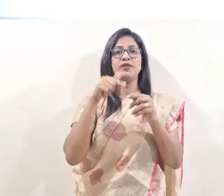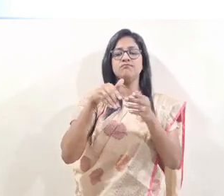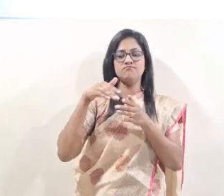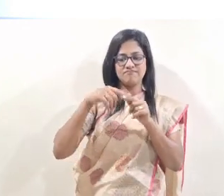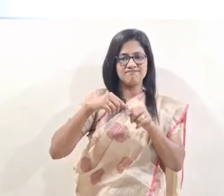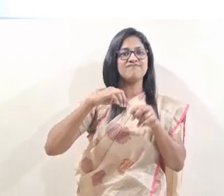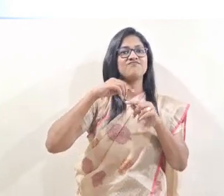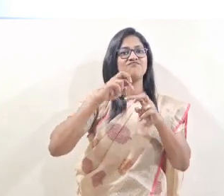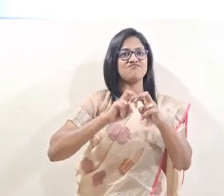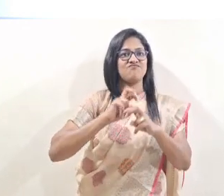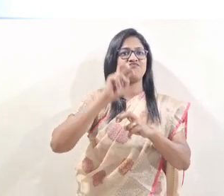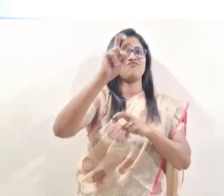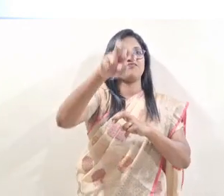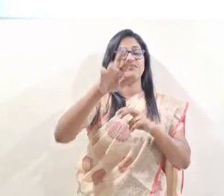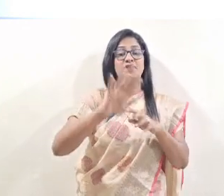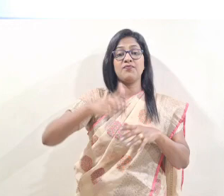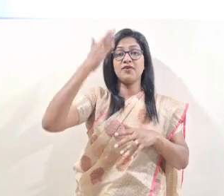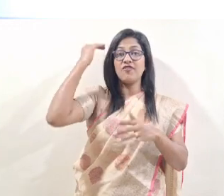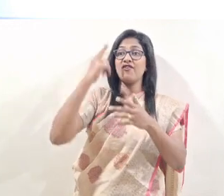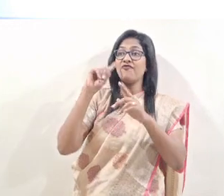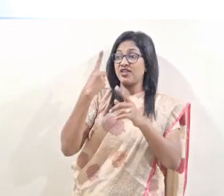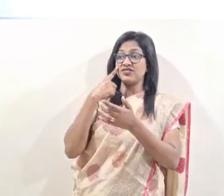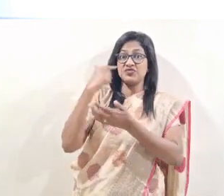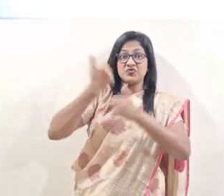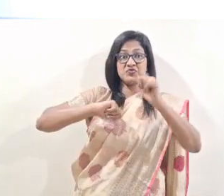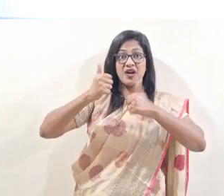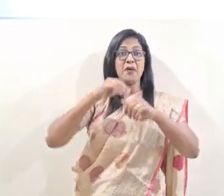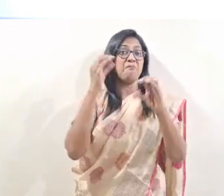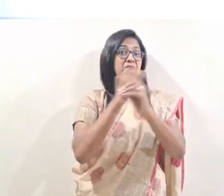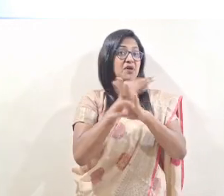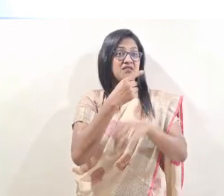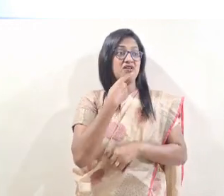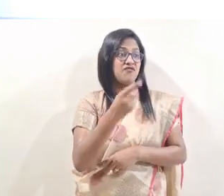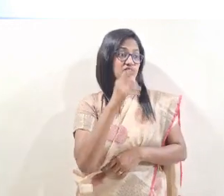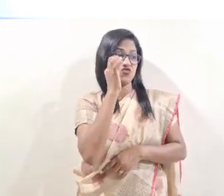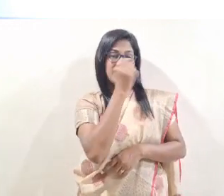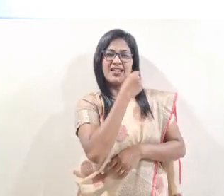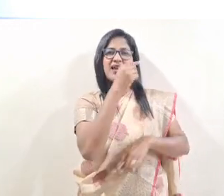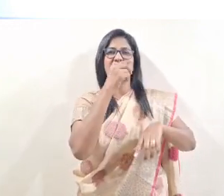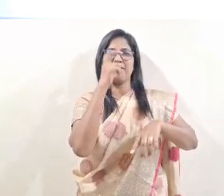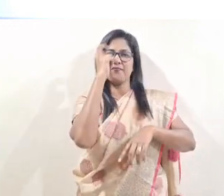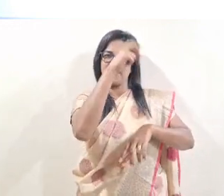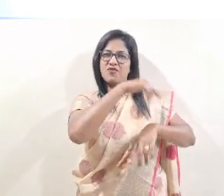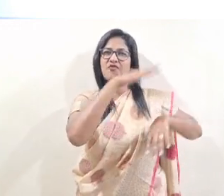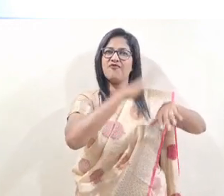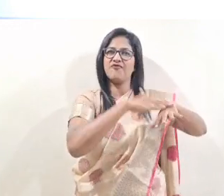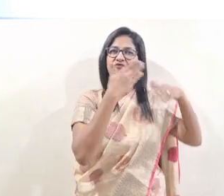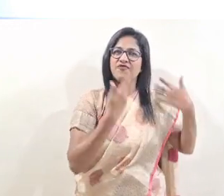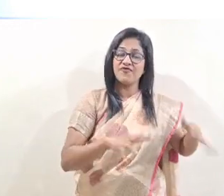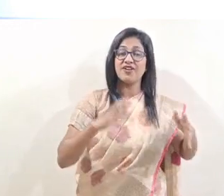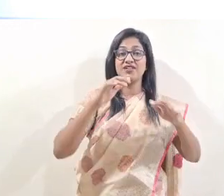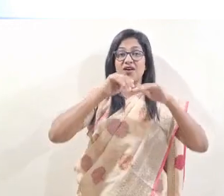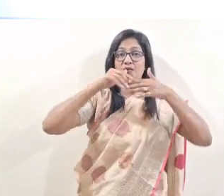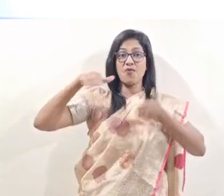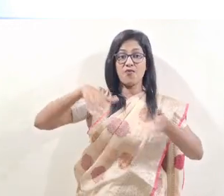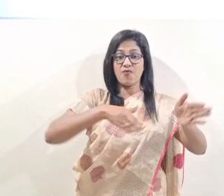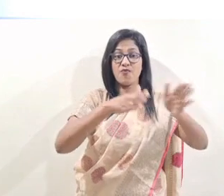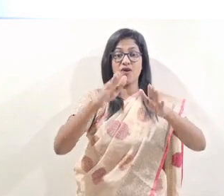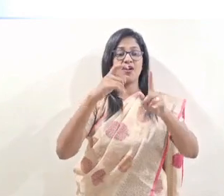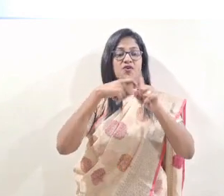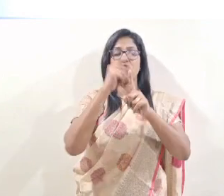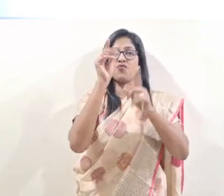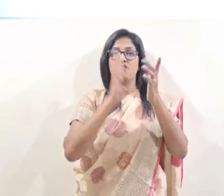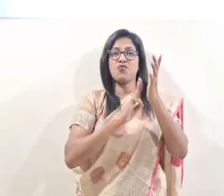first trials, there was a lot of comment in the media saying that no, Chennai Metro has done it beneath the river